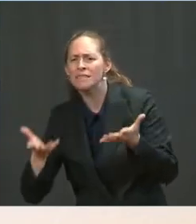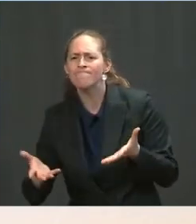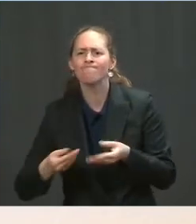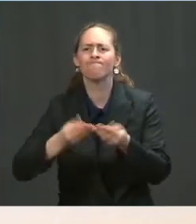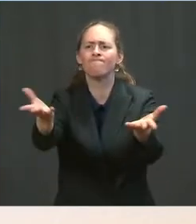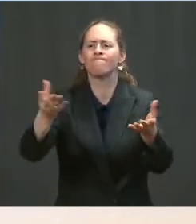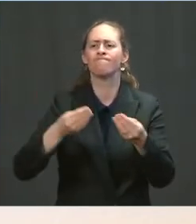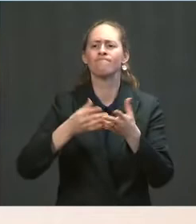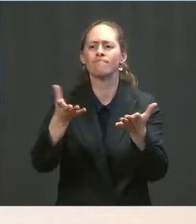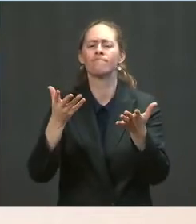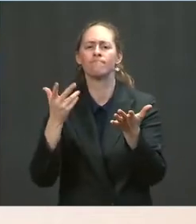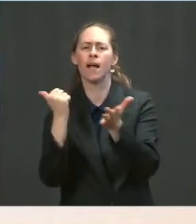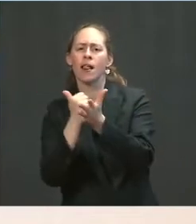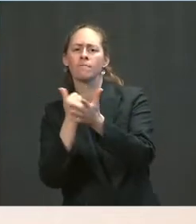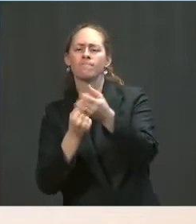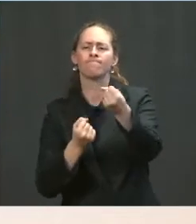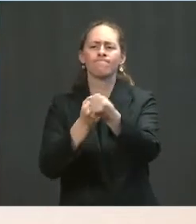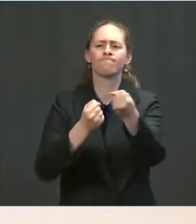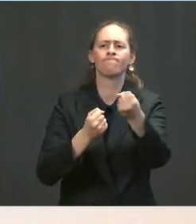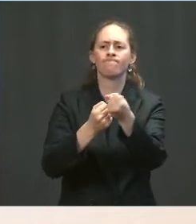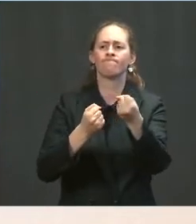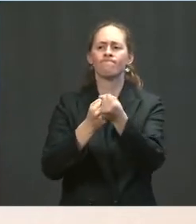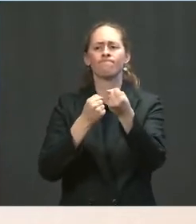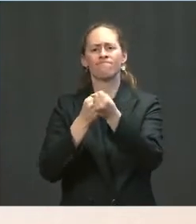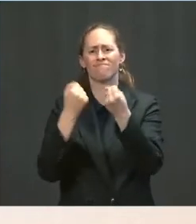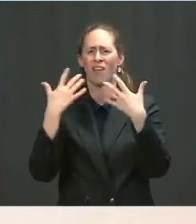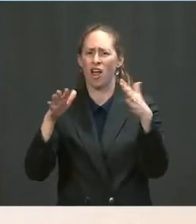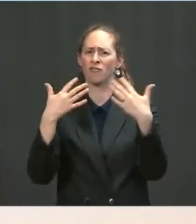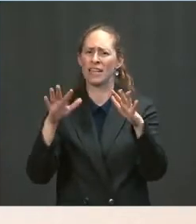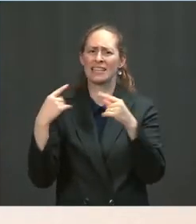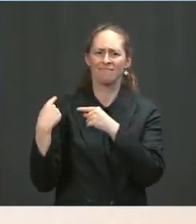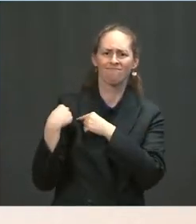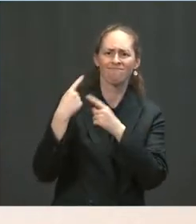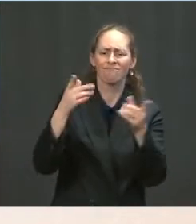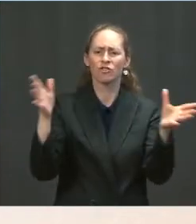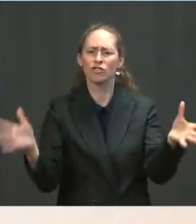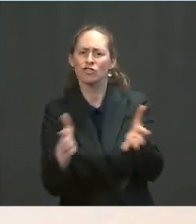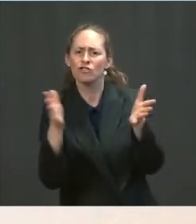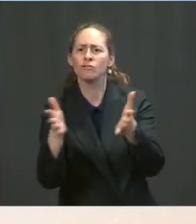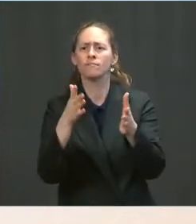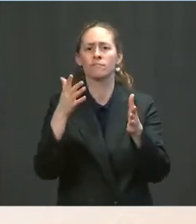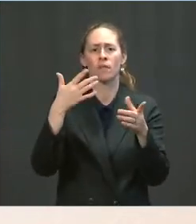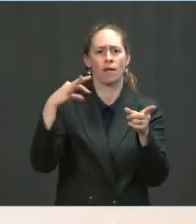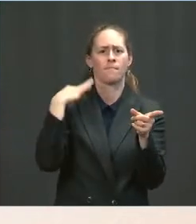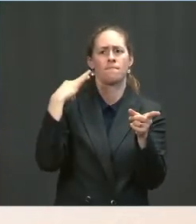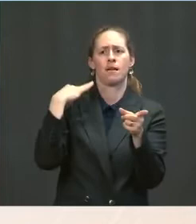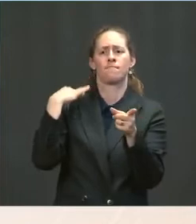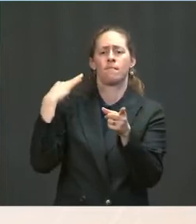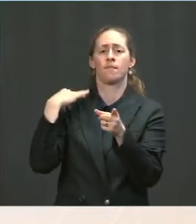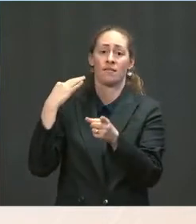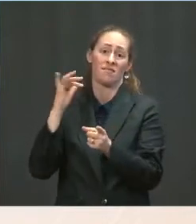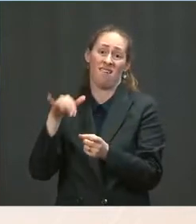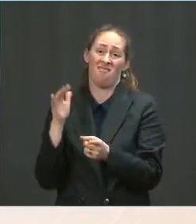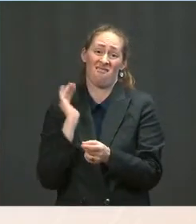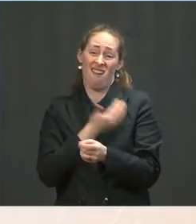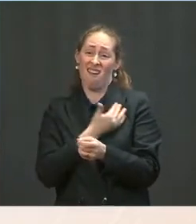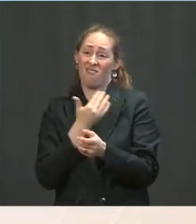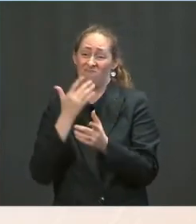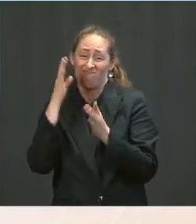to support grantees to ramping up their efforts. And so that is our focus, because we know that getting that funding to